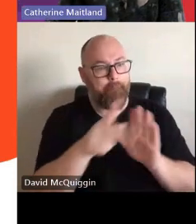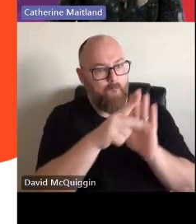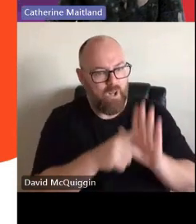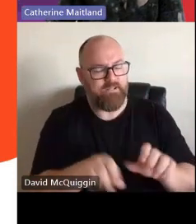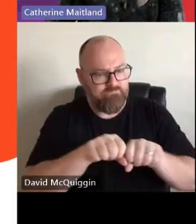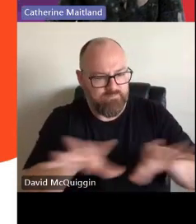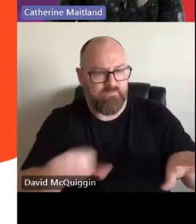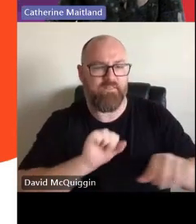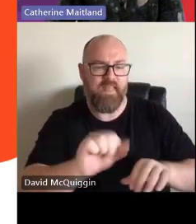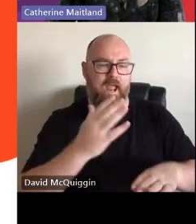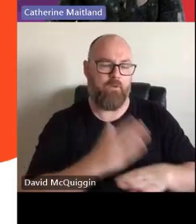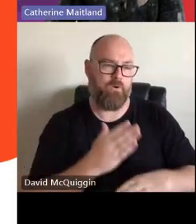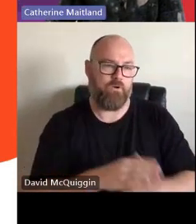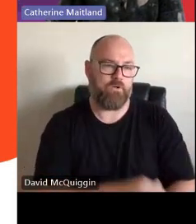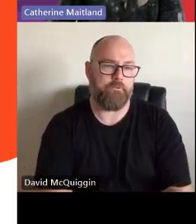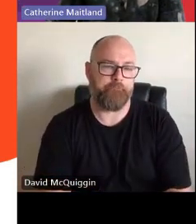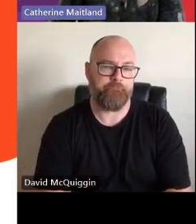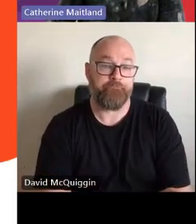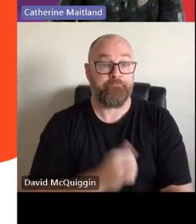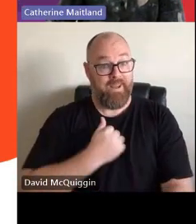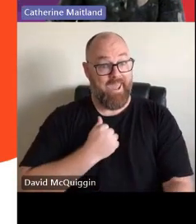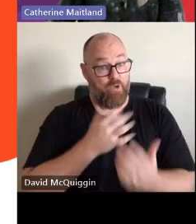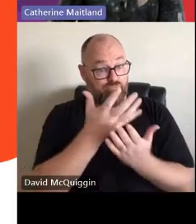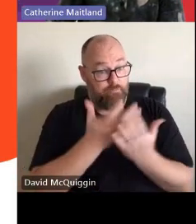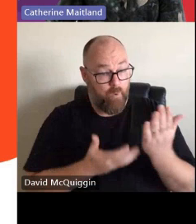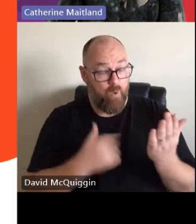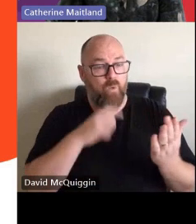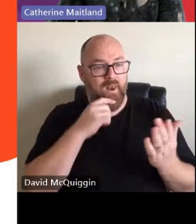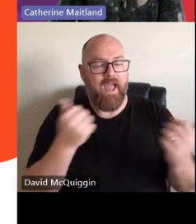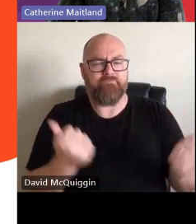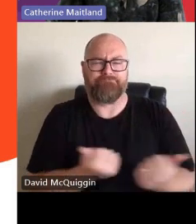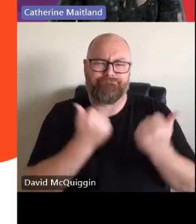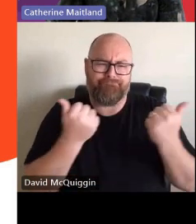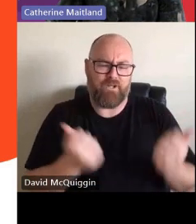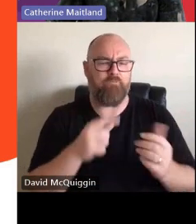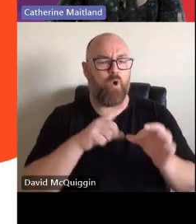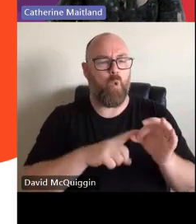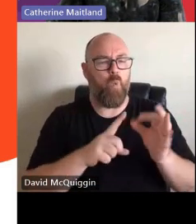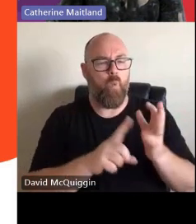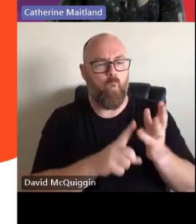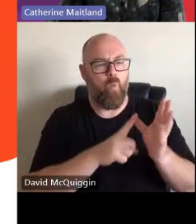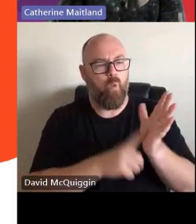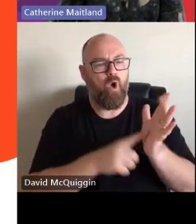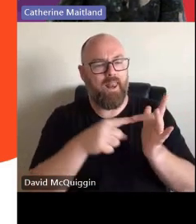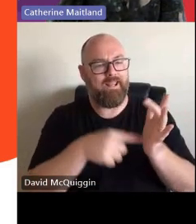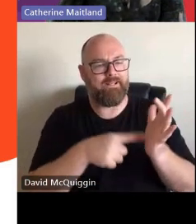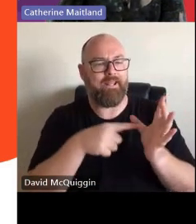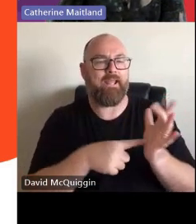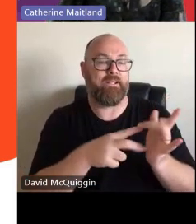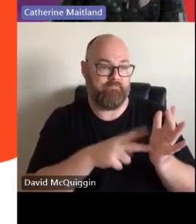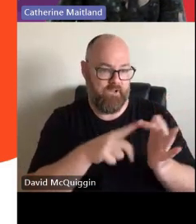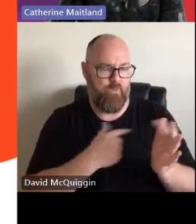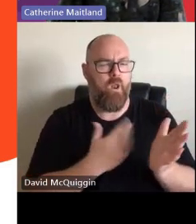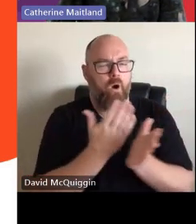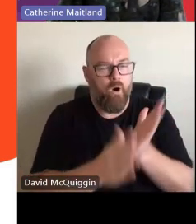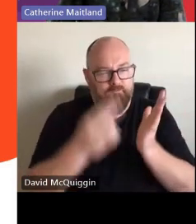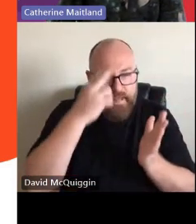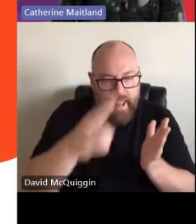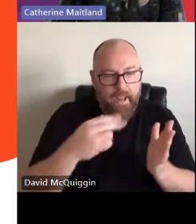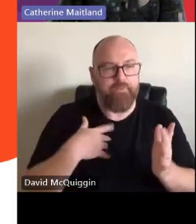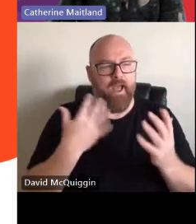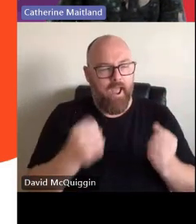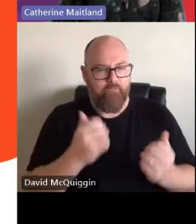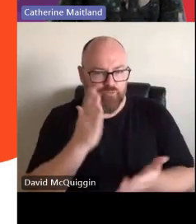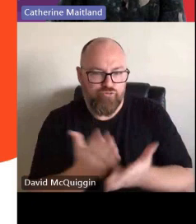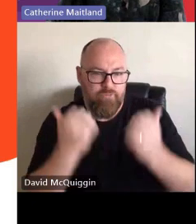detailed analysis in that report of qualitative data will provide de-identified evidence-based narratives that